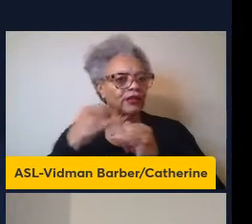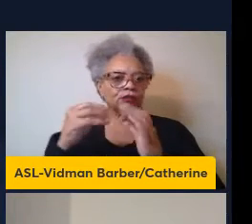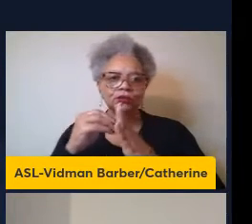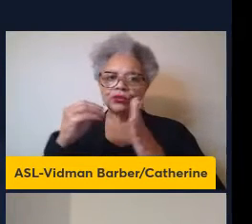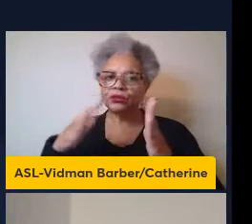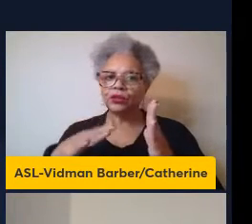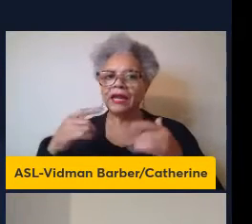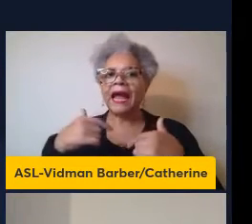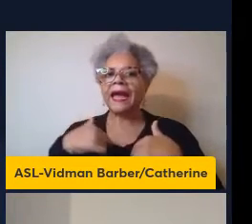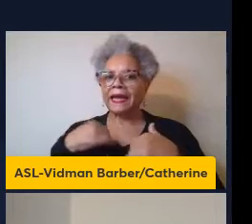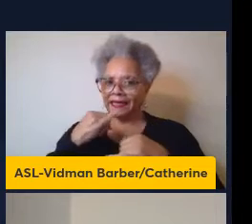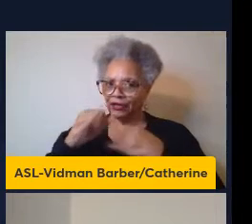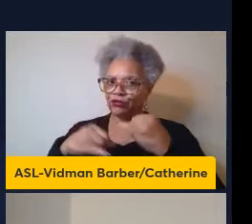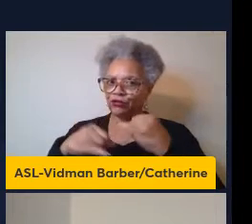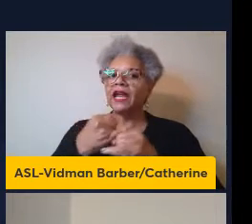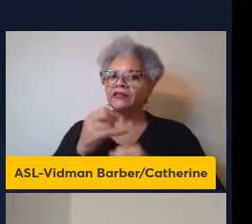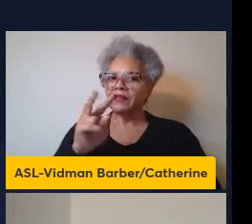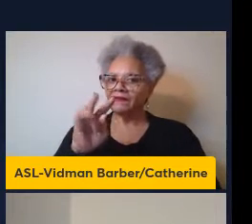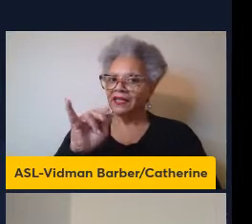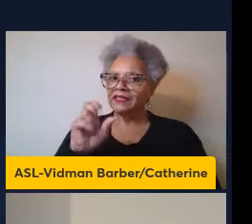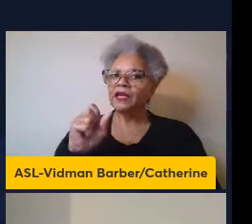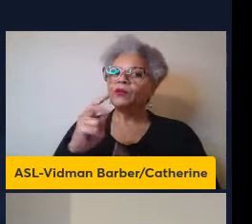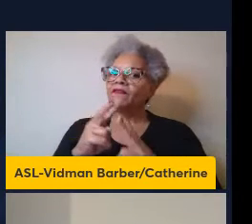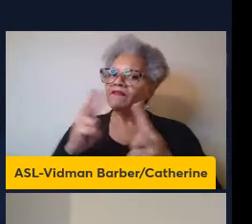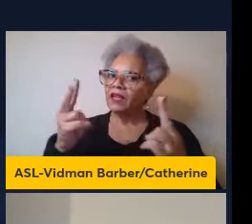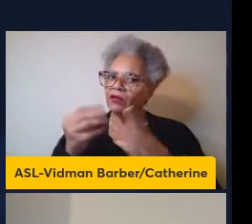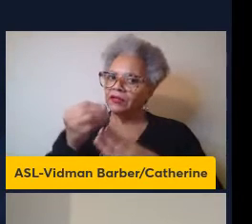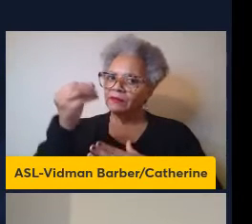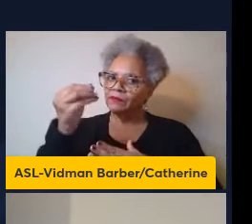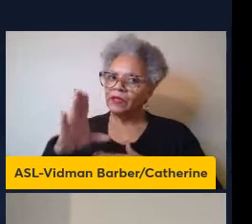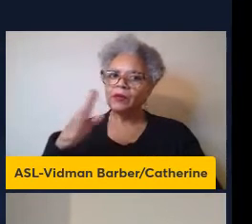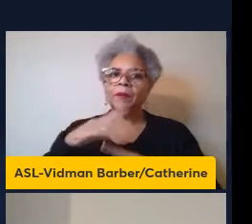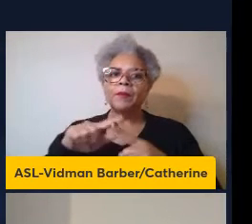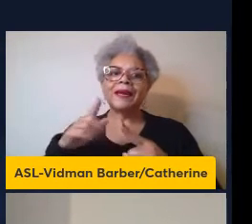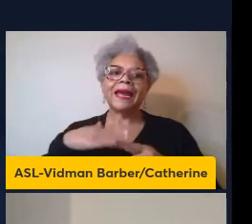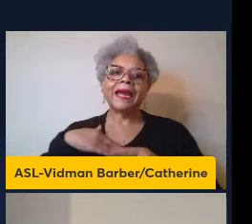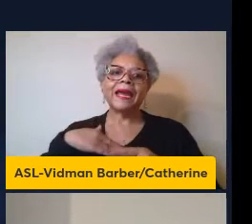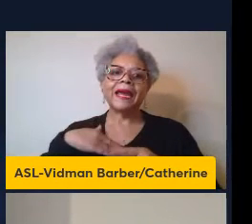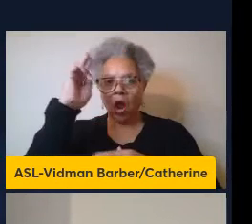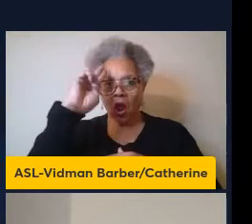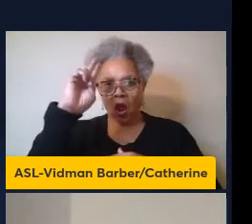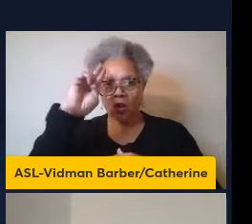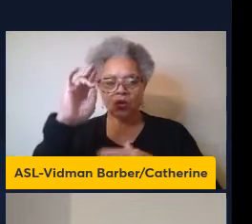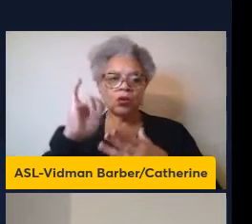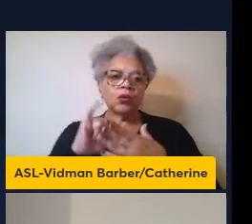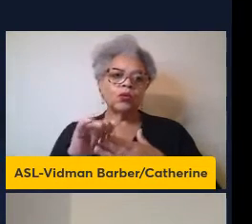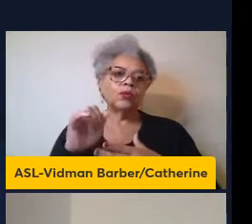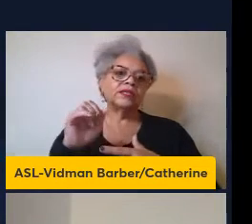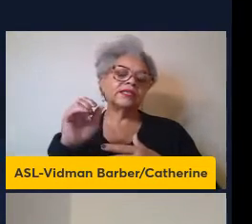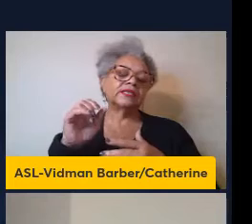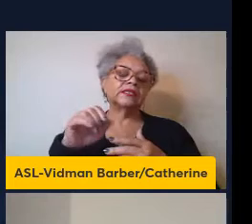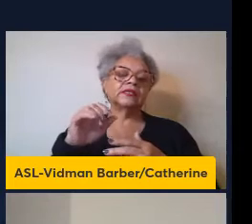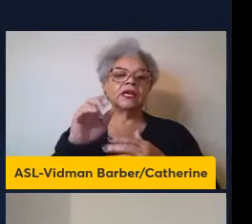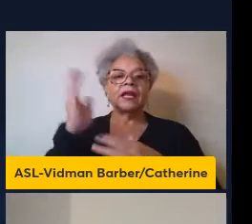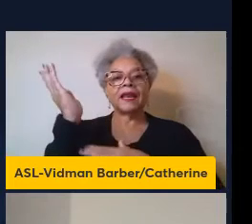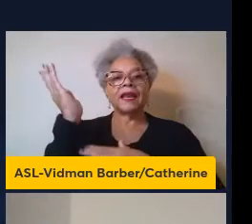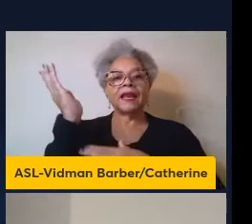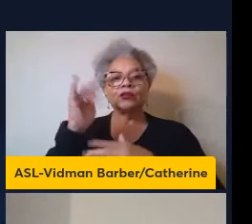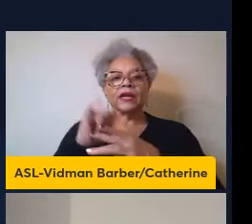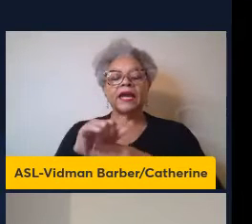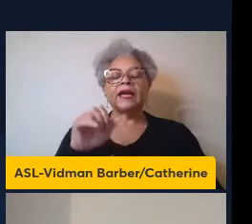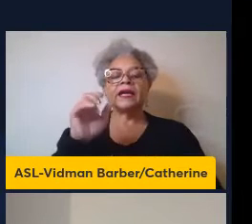fees were quite pricey. But I had an uncle who was a lecturer at the University of Cape Town. And he mentioned that UCT,